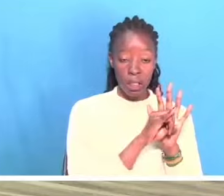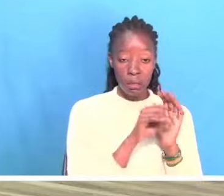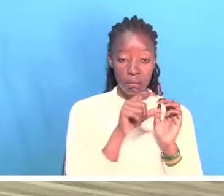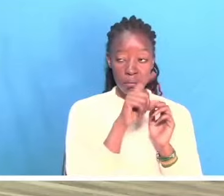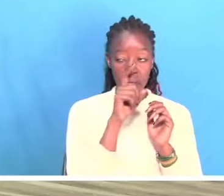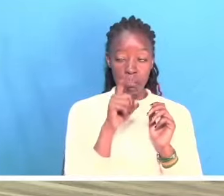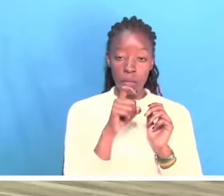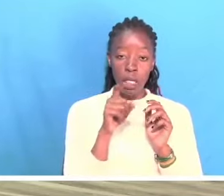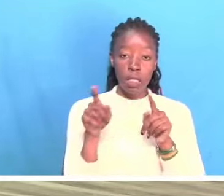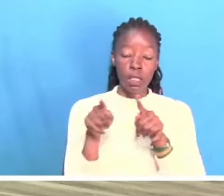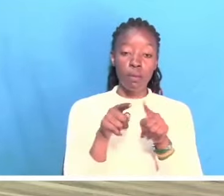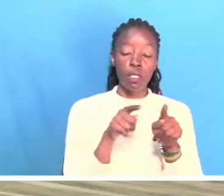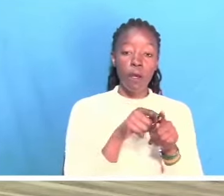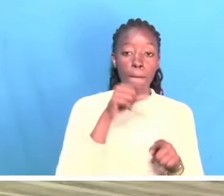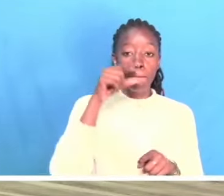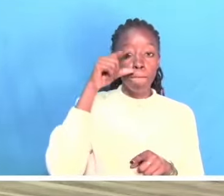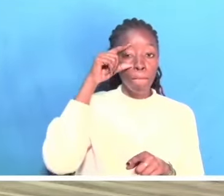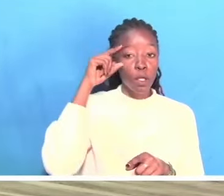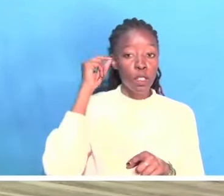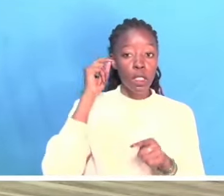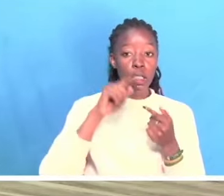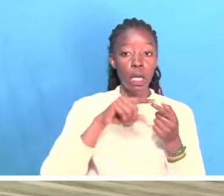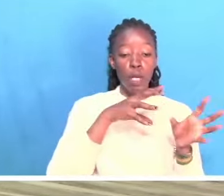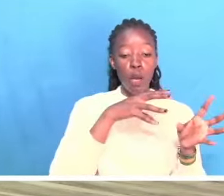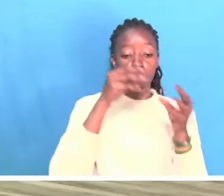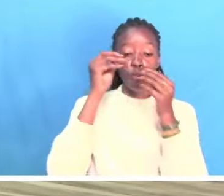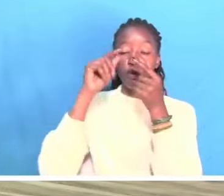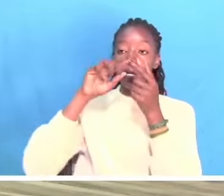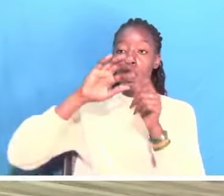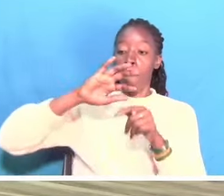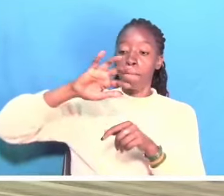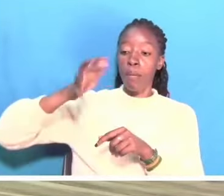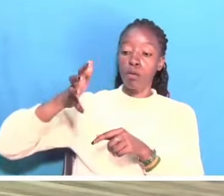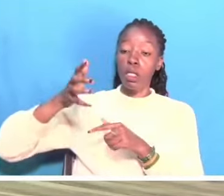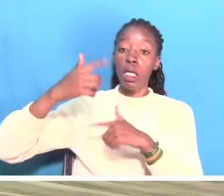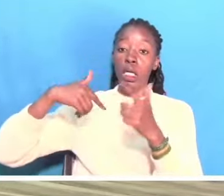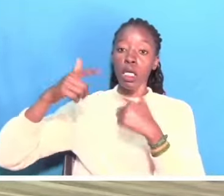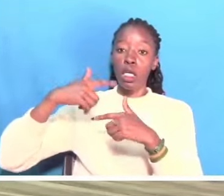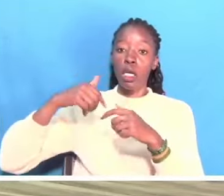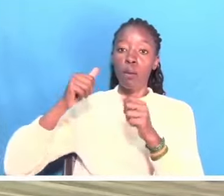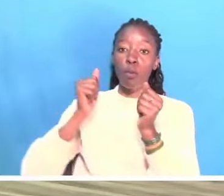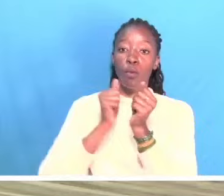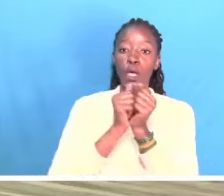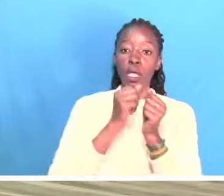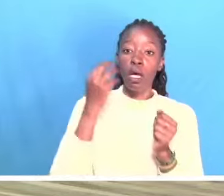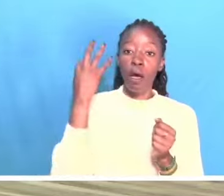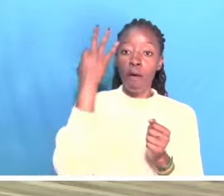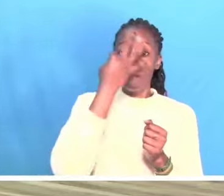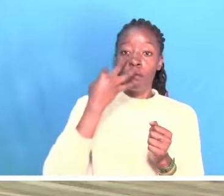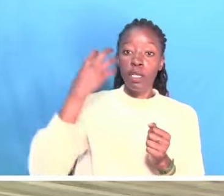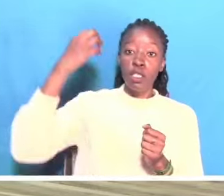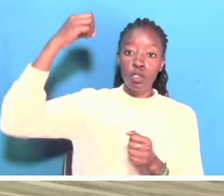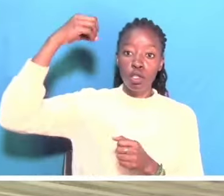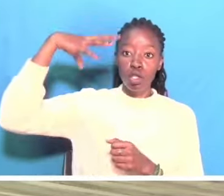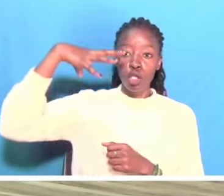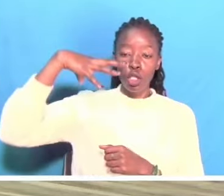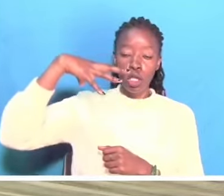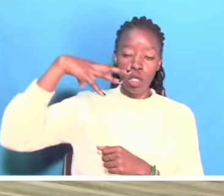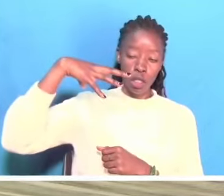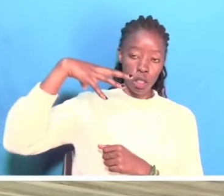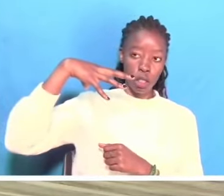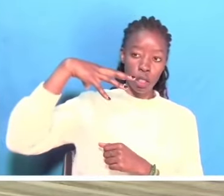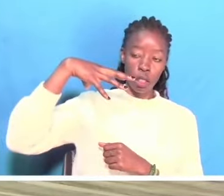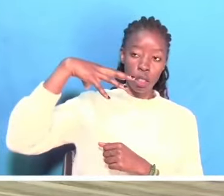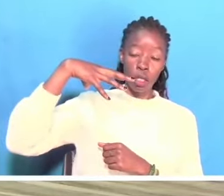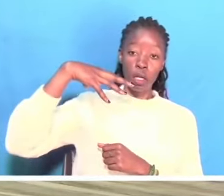You know, just like Moses when he went to the mountain, he came with his face shining and he had to veil because people